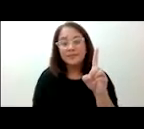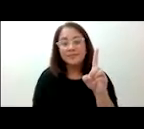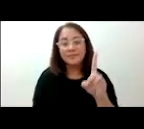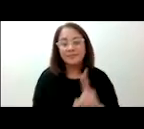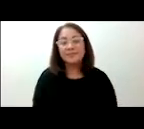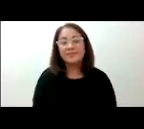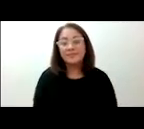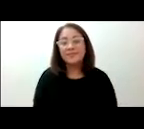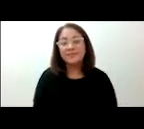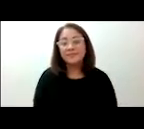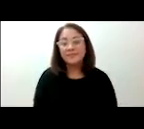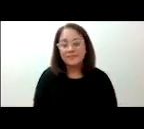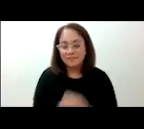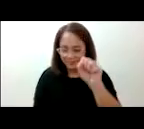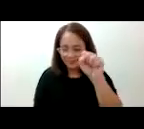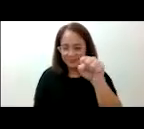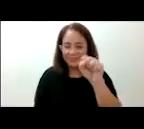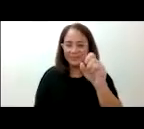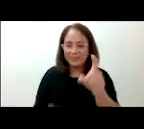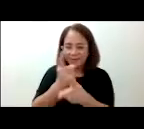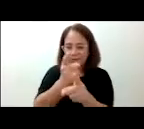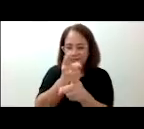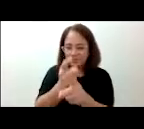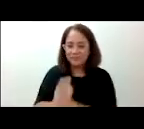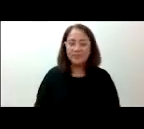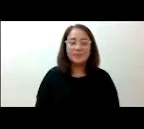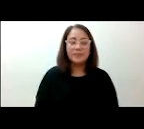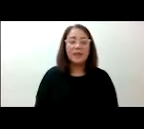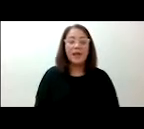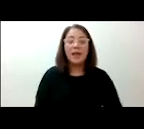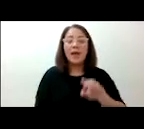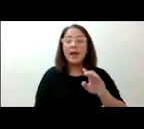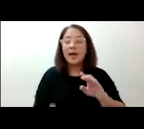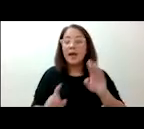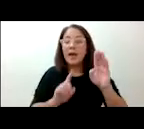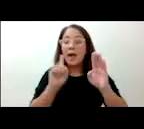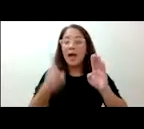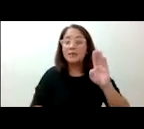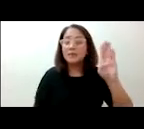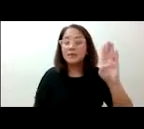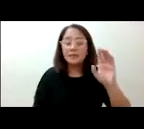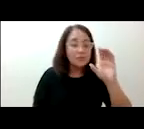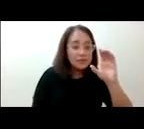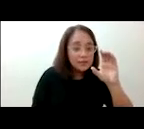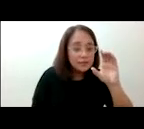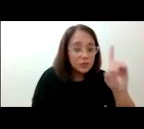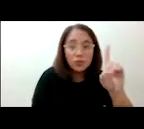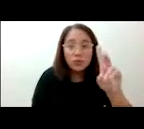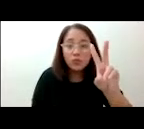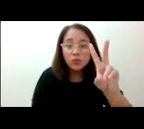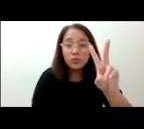C. C, yes. And what is the answer to number 2?